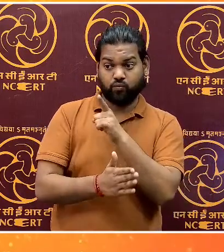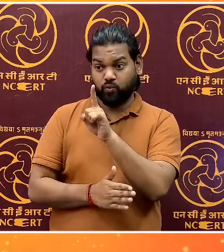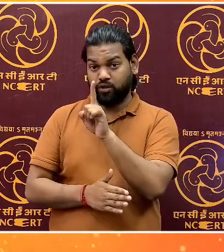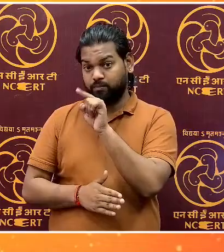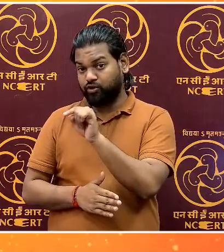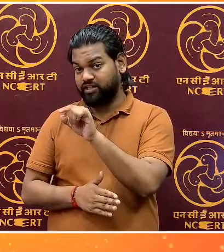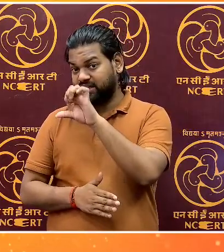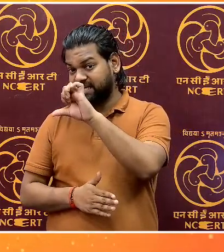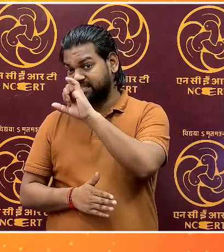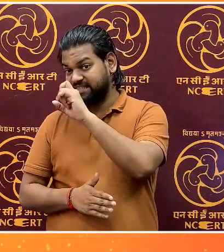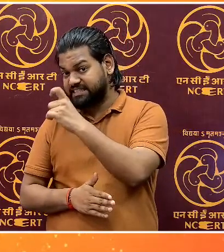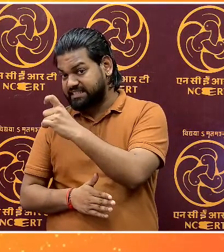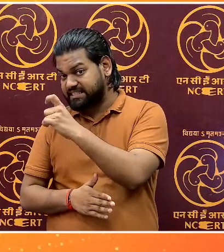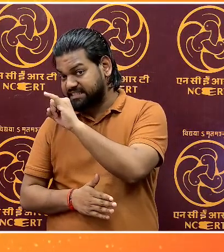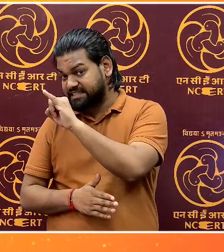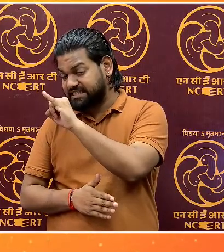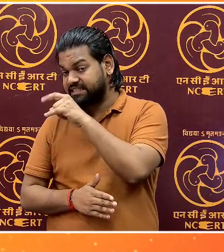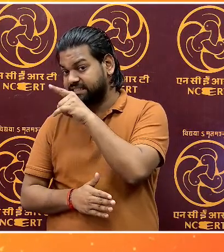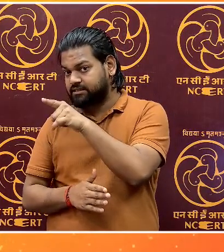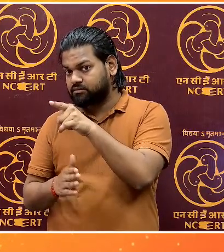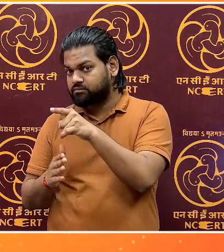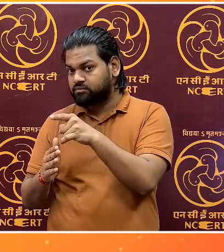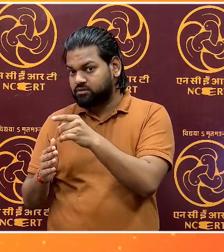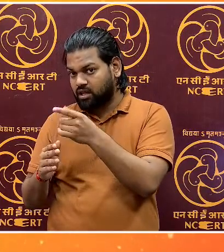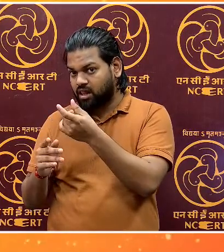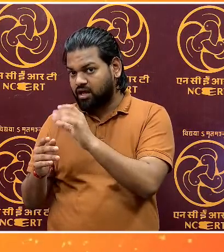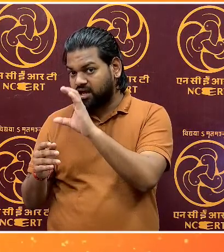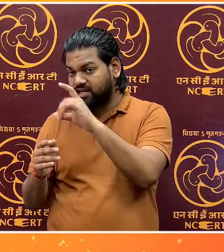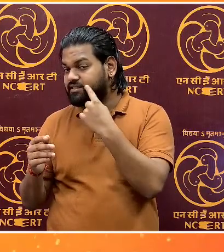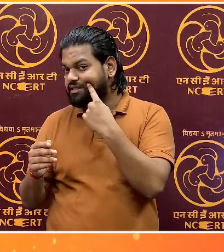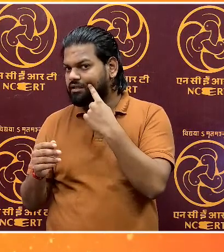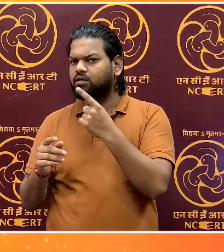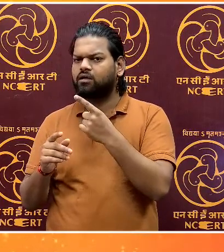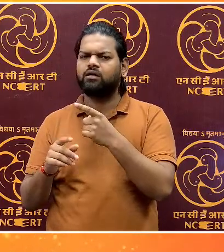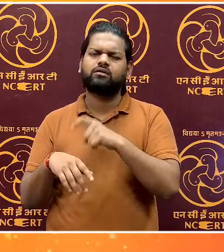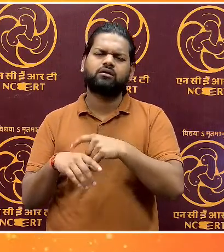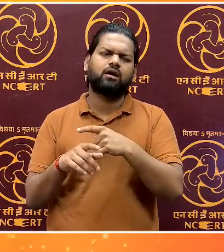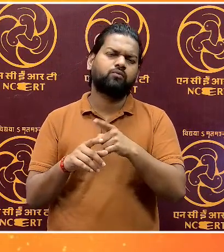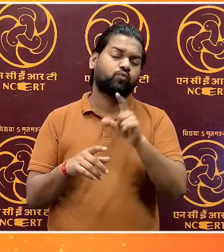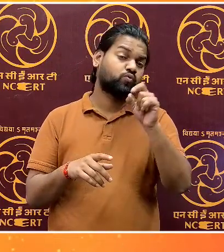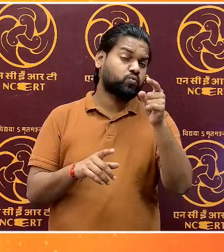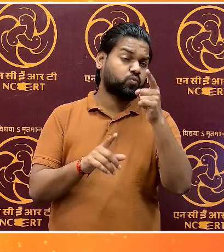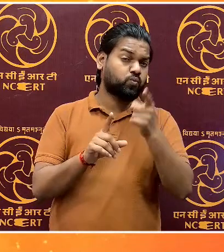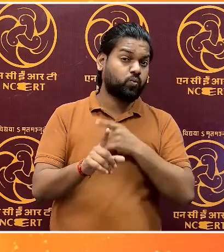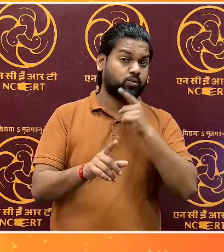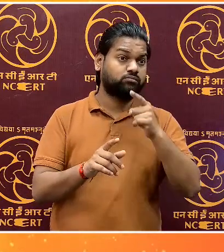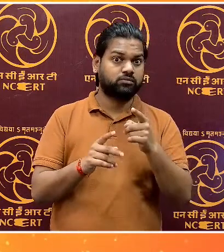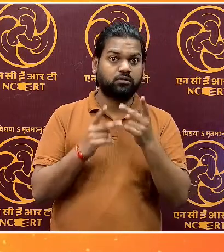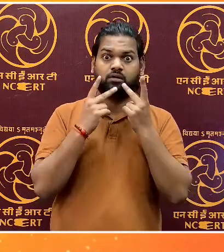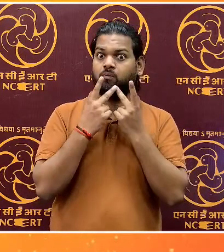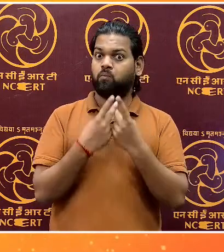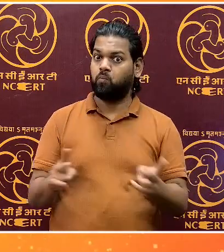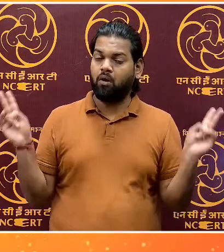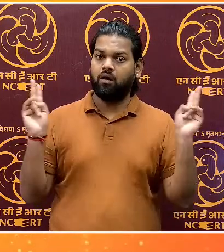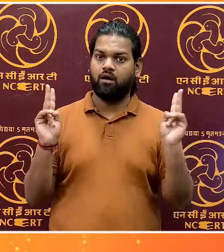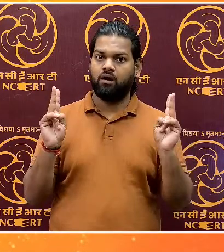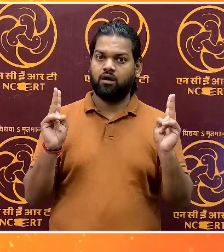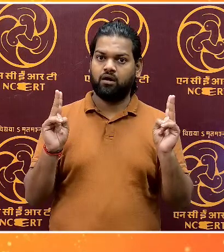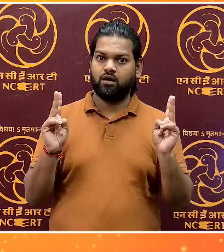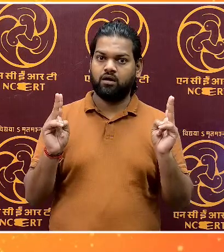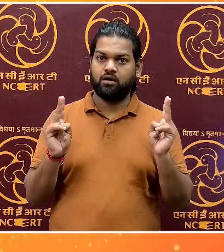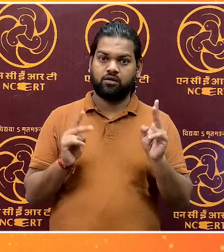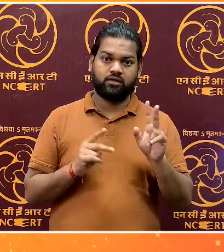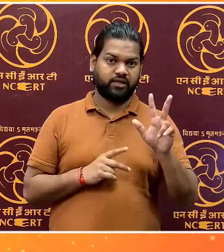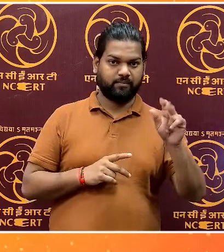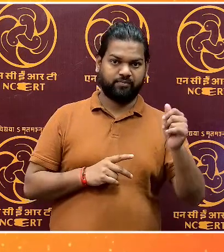1.96 using compound interest. Similarly, if I am taking a time period of 100 years, then the difference is very huge. It is